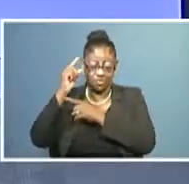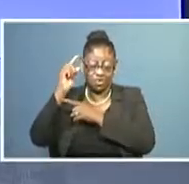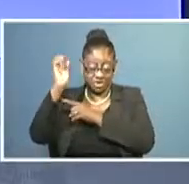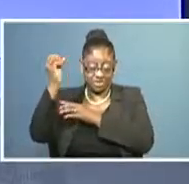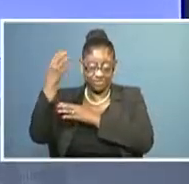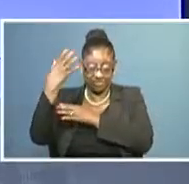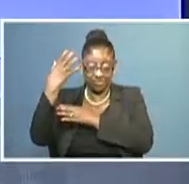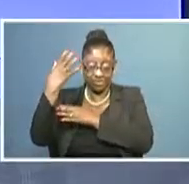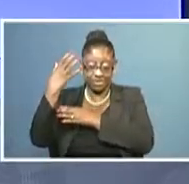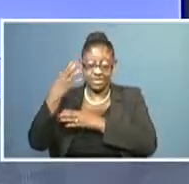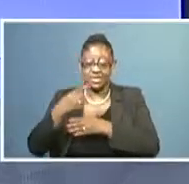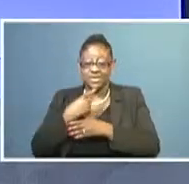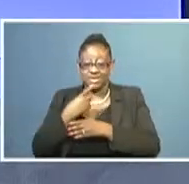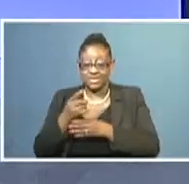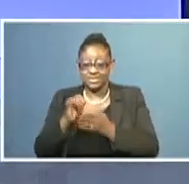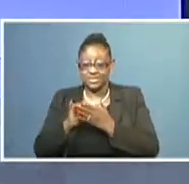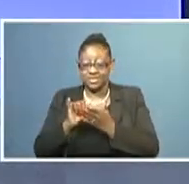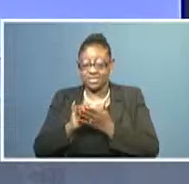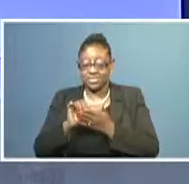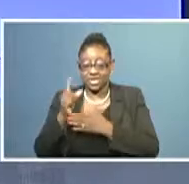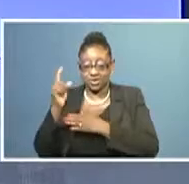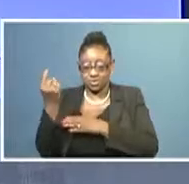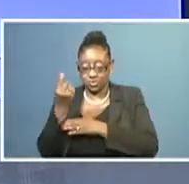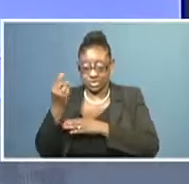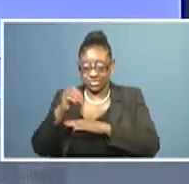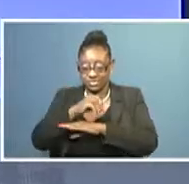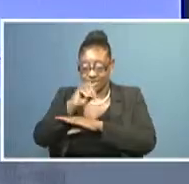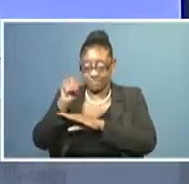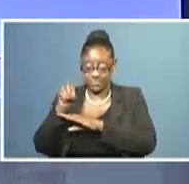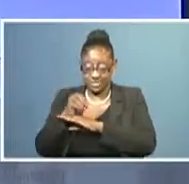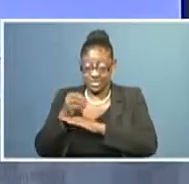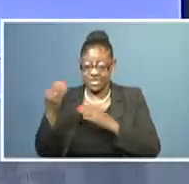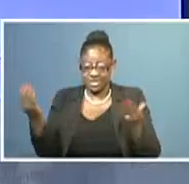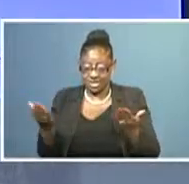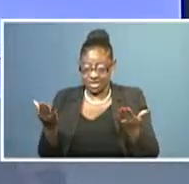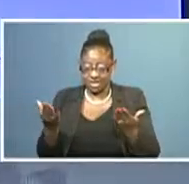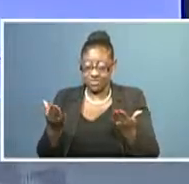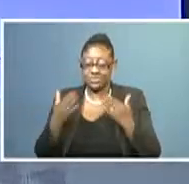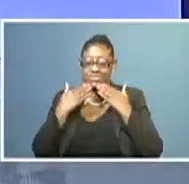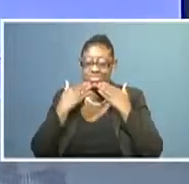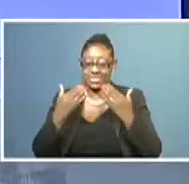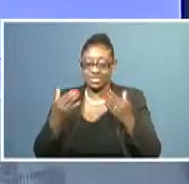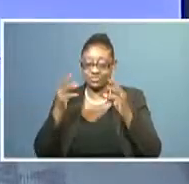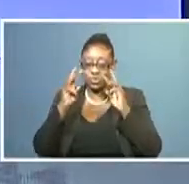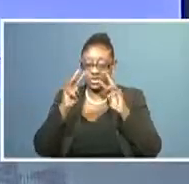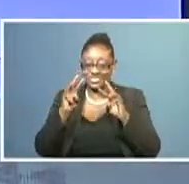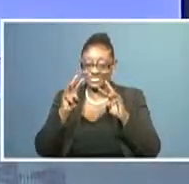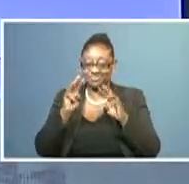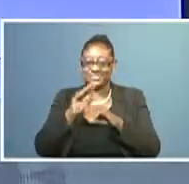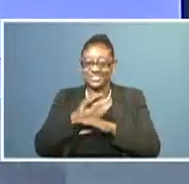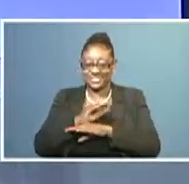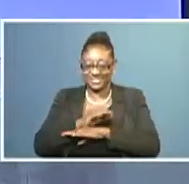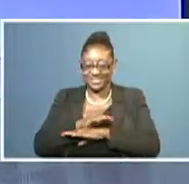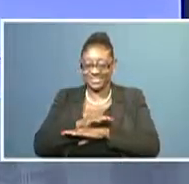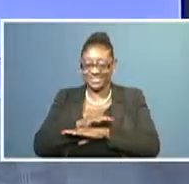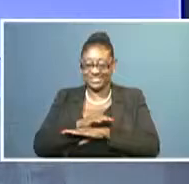information. Only the sun covers the Bahamas better than ZNS. From all of us here at ZNS, thank you for watching and good